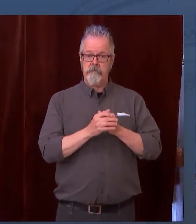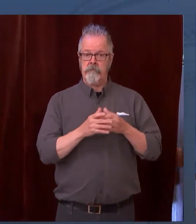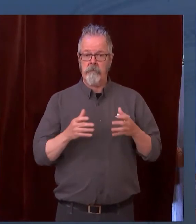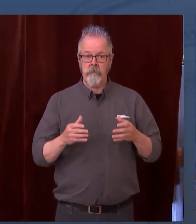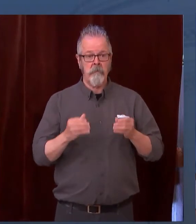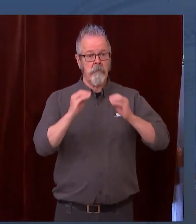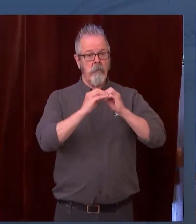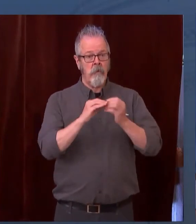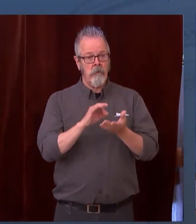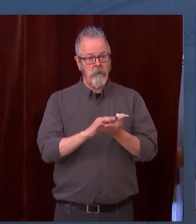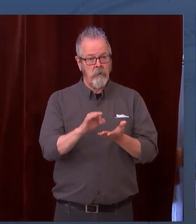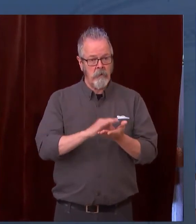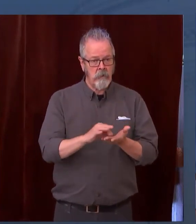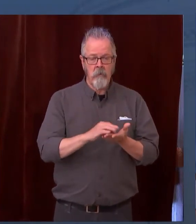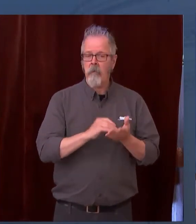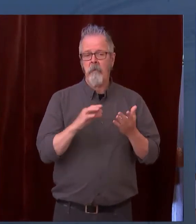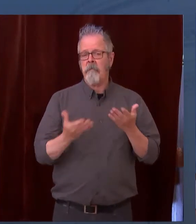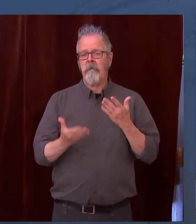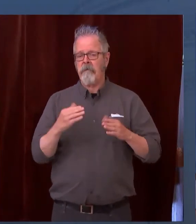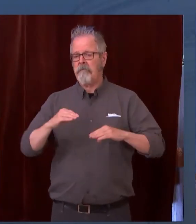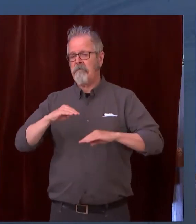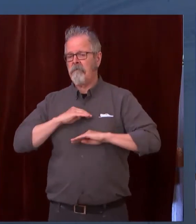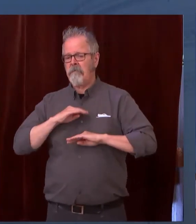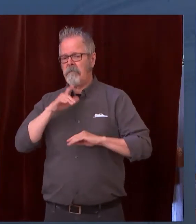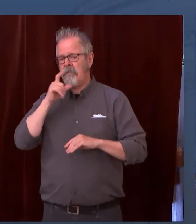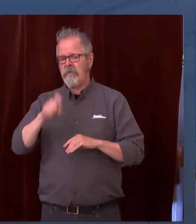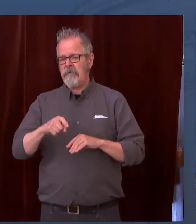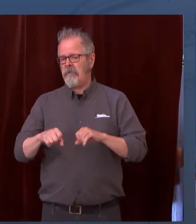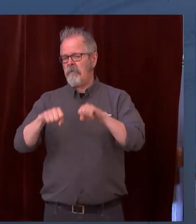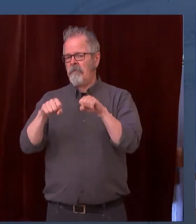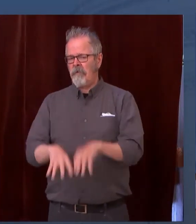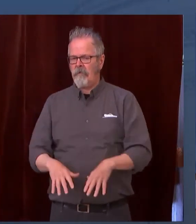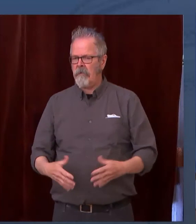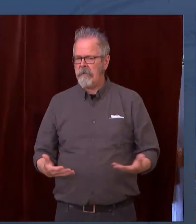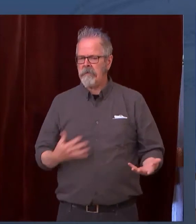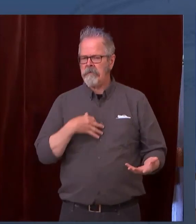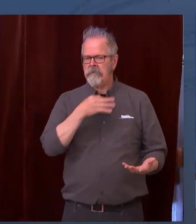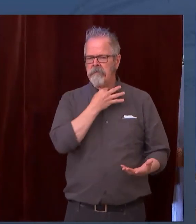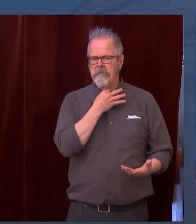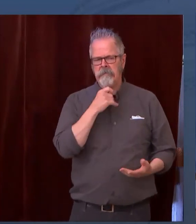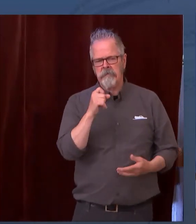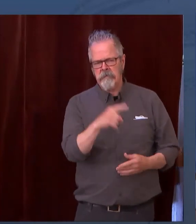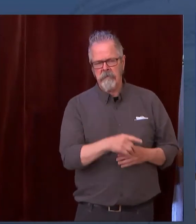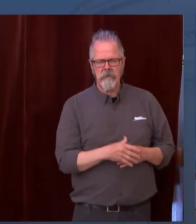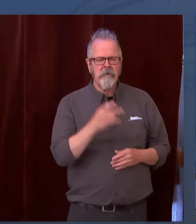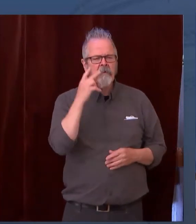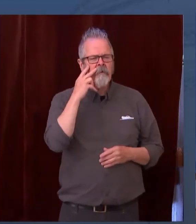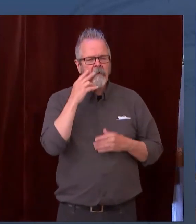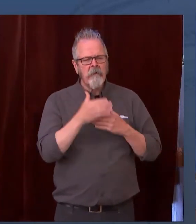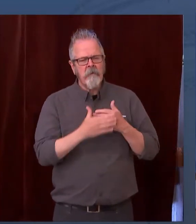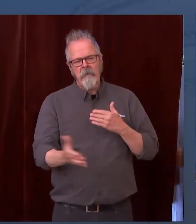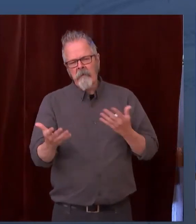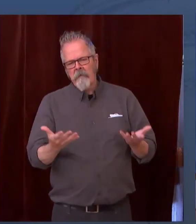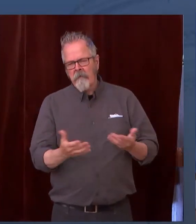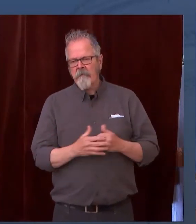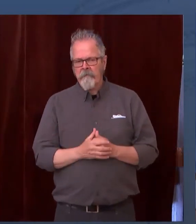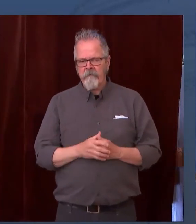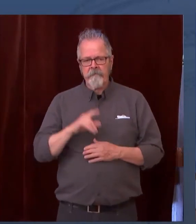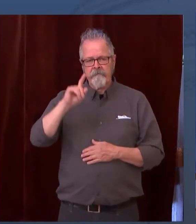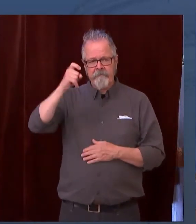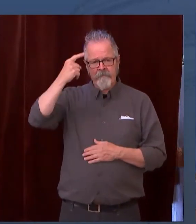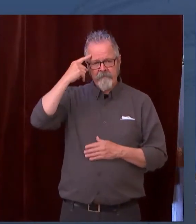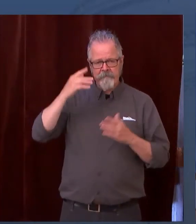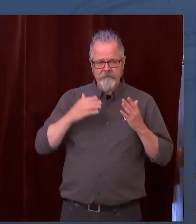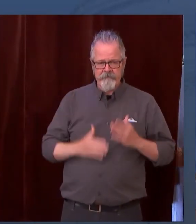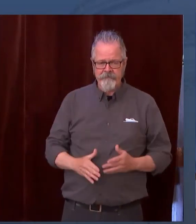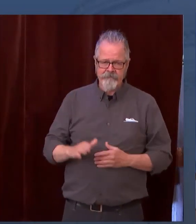this. I think it is important to realize this is an iterative process. As we monitor situations, we adapt. It's one of the reasons